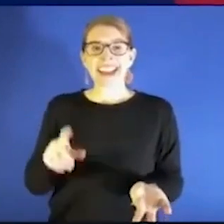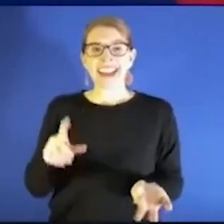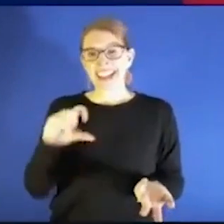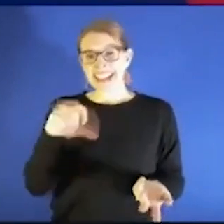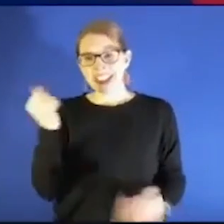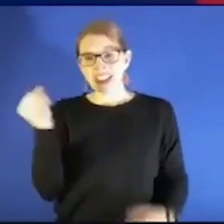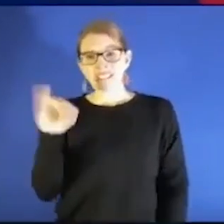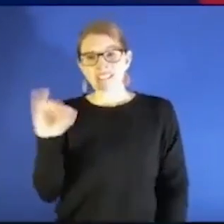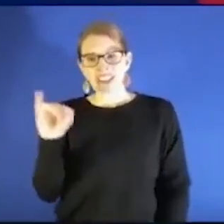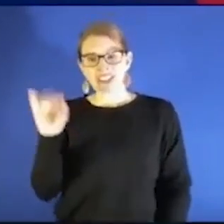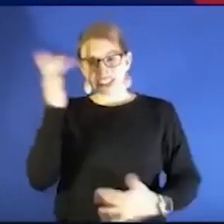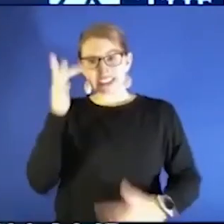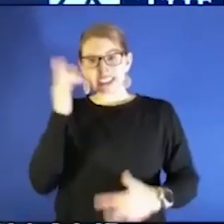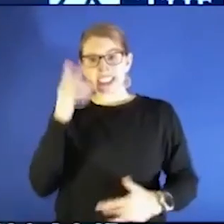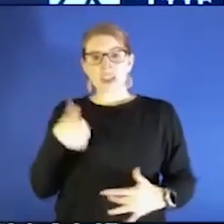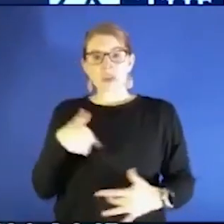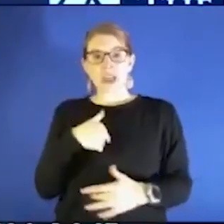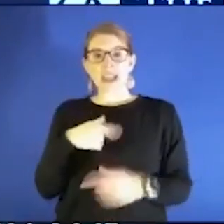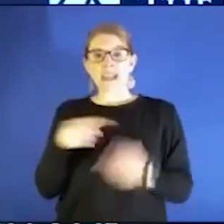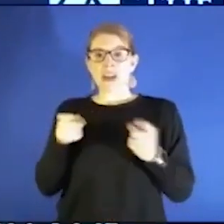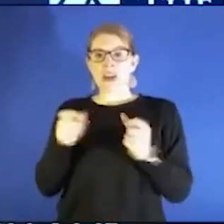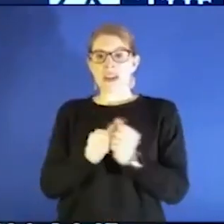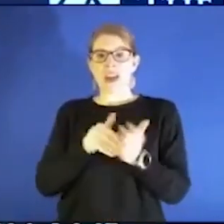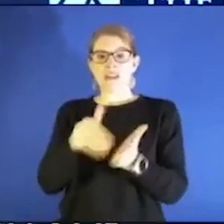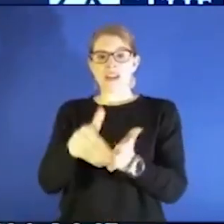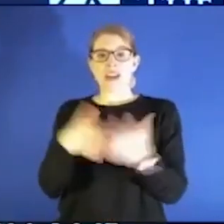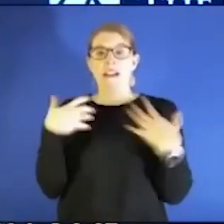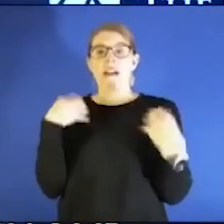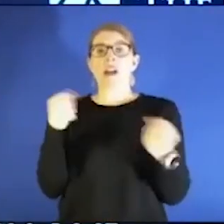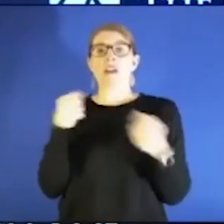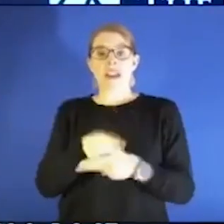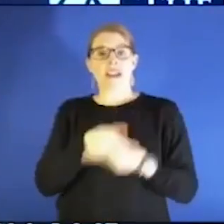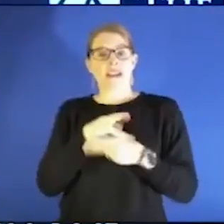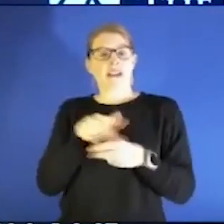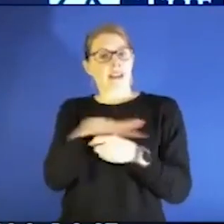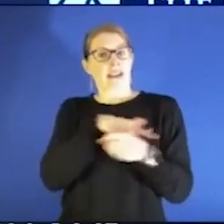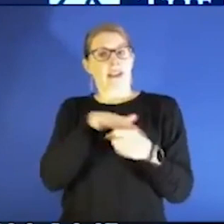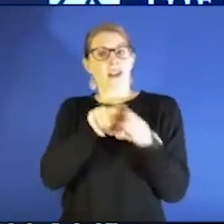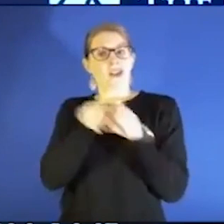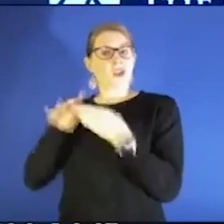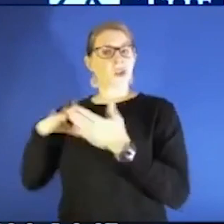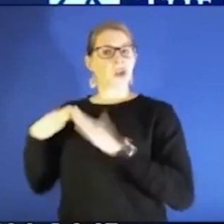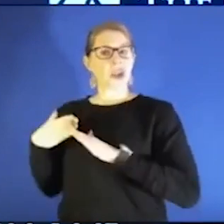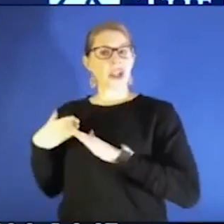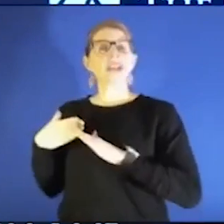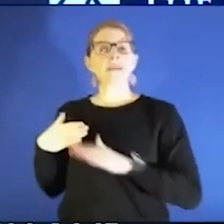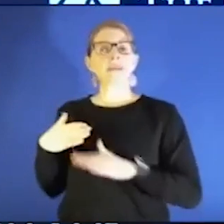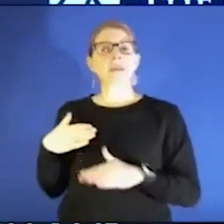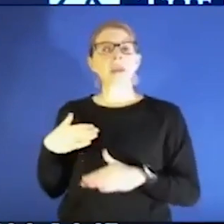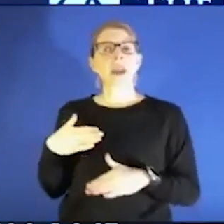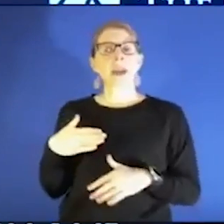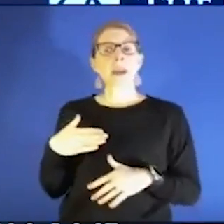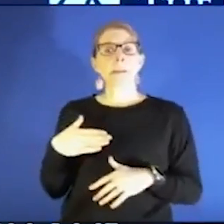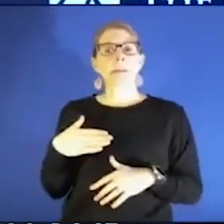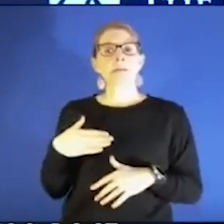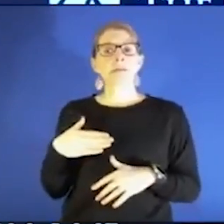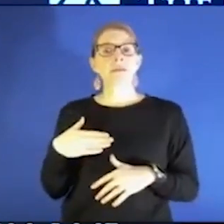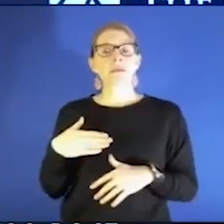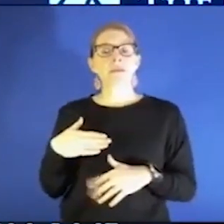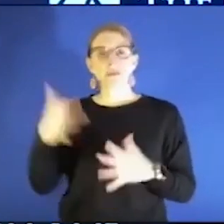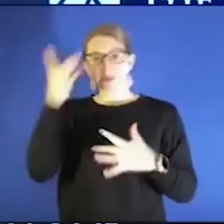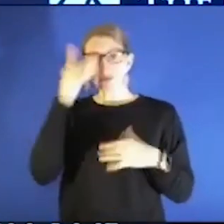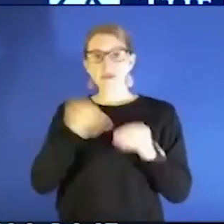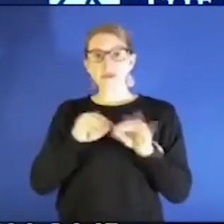that we deal with often in the healthcare setting and also in the community. A lot of times it's elicited by utilization of antimicrobials